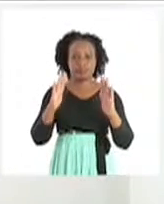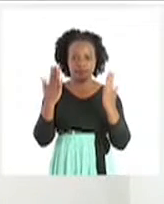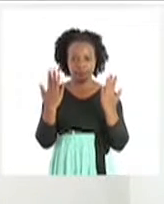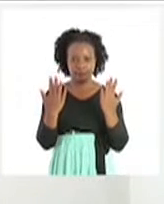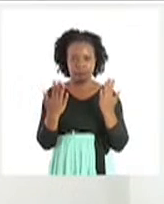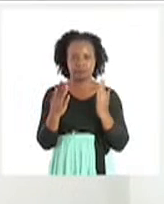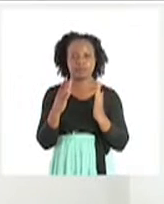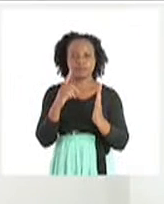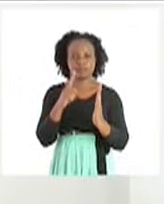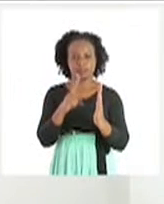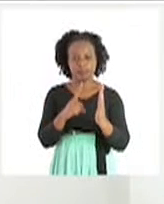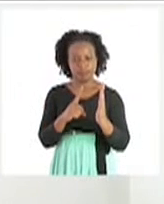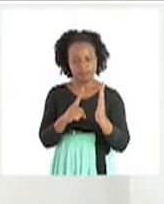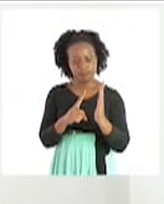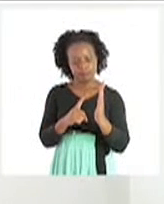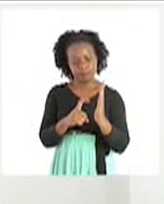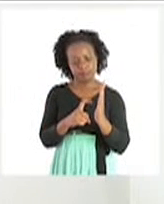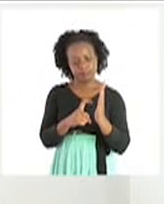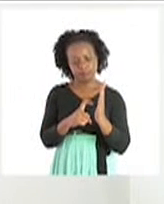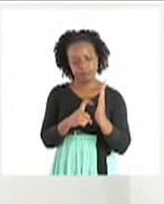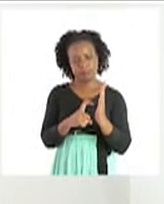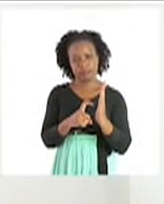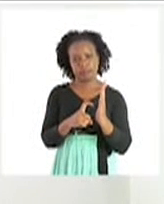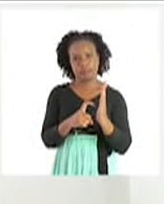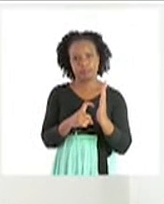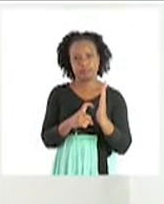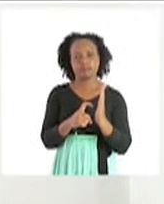We are going to sanitize our hands.